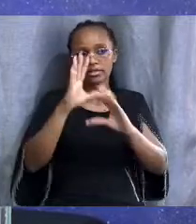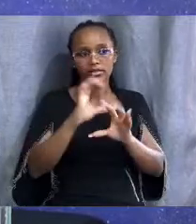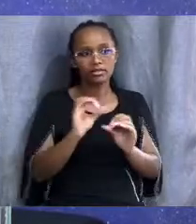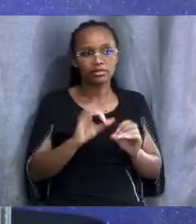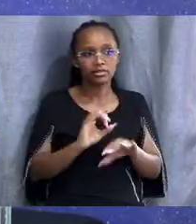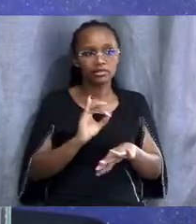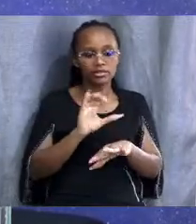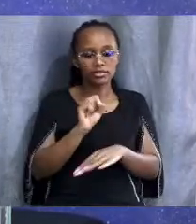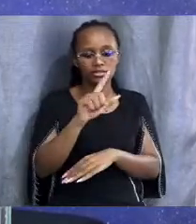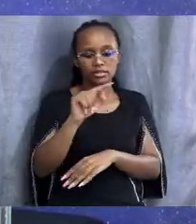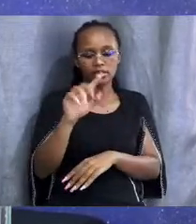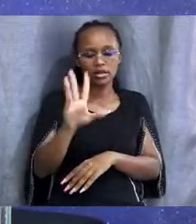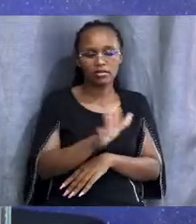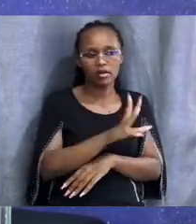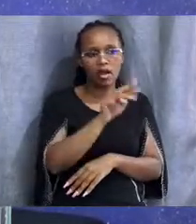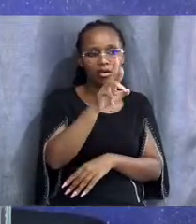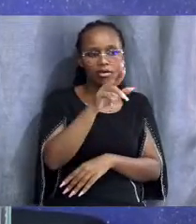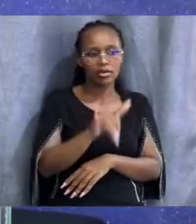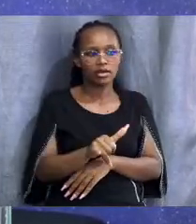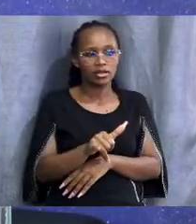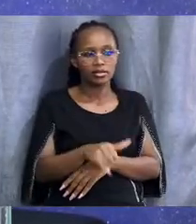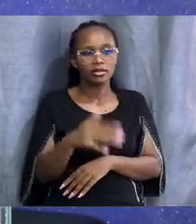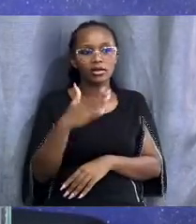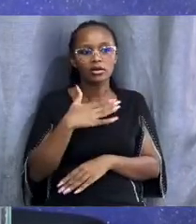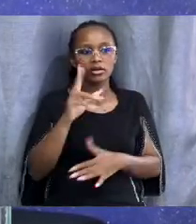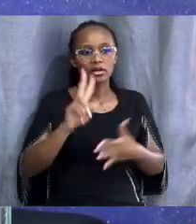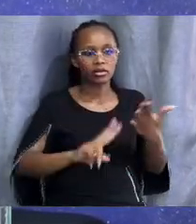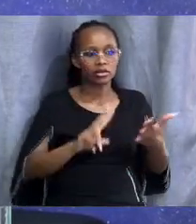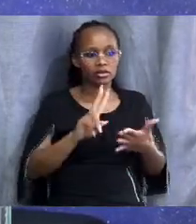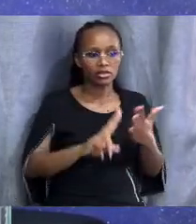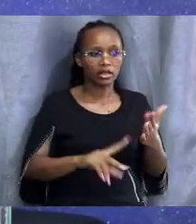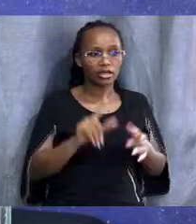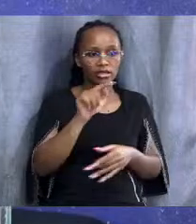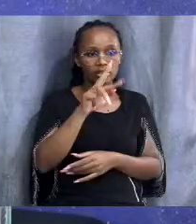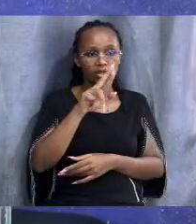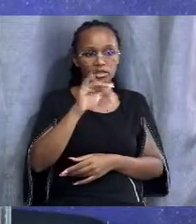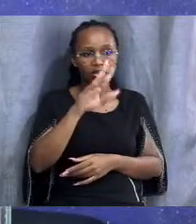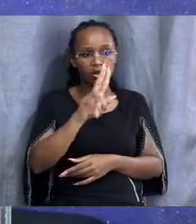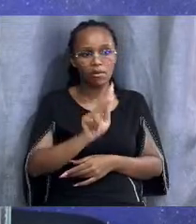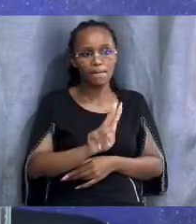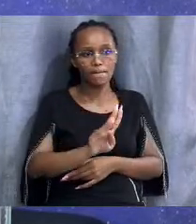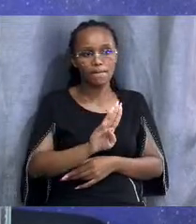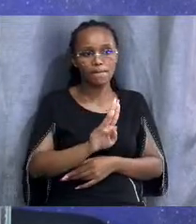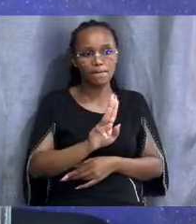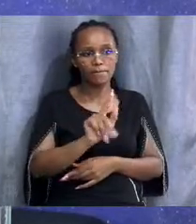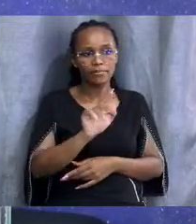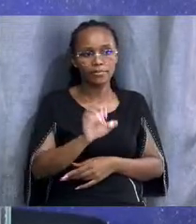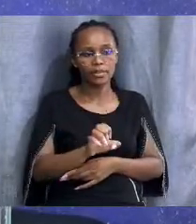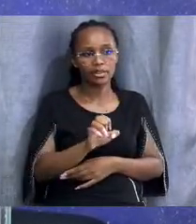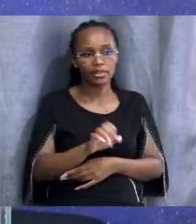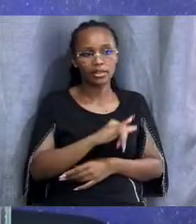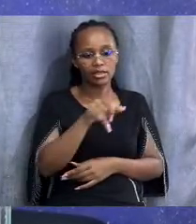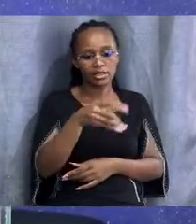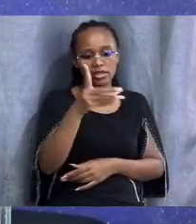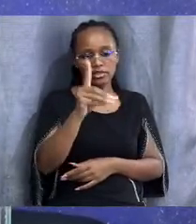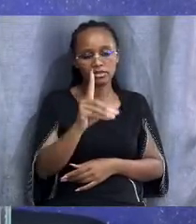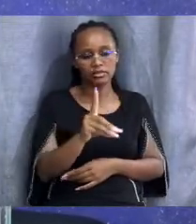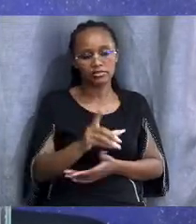St. Mary's Ruaraka, I would read their tribute in loving memory of Jed